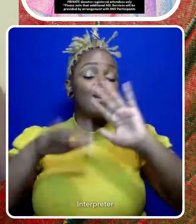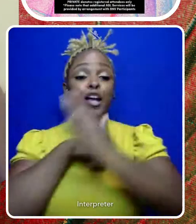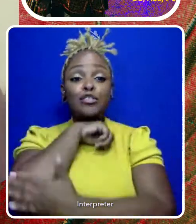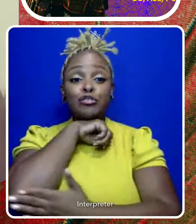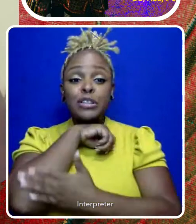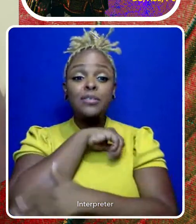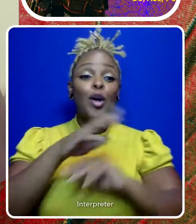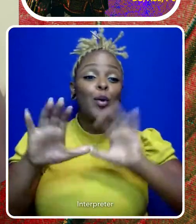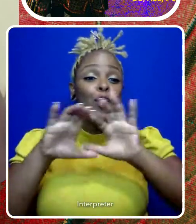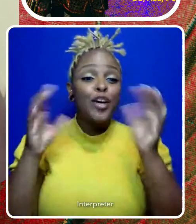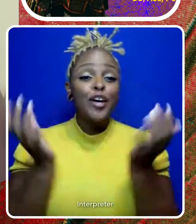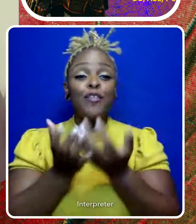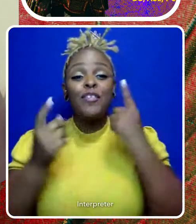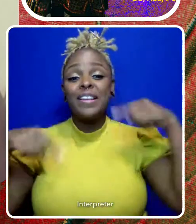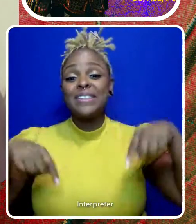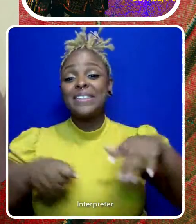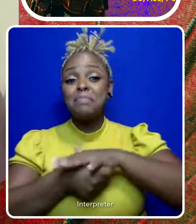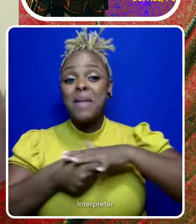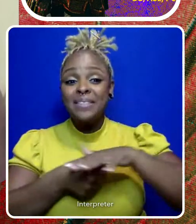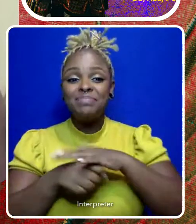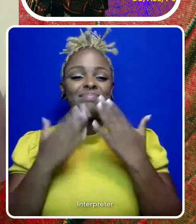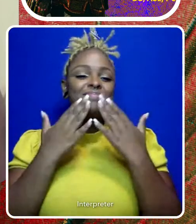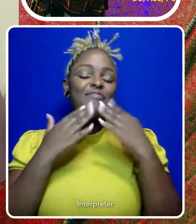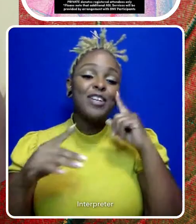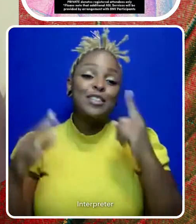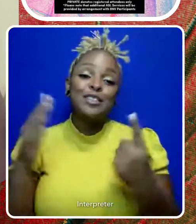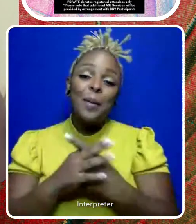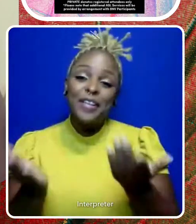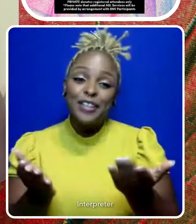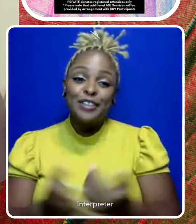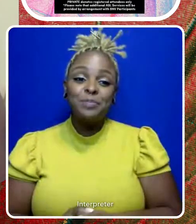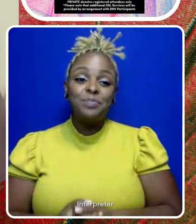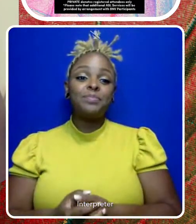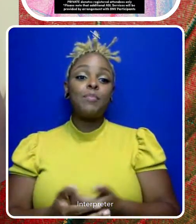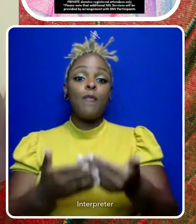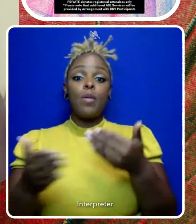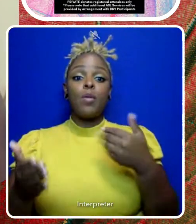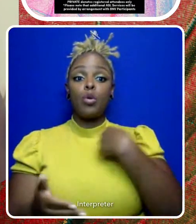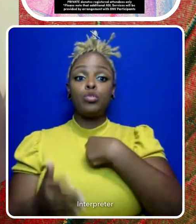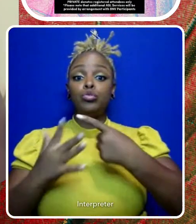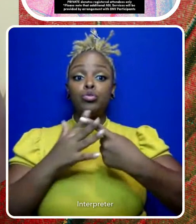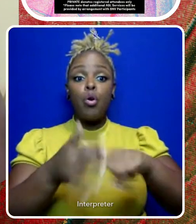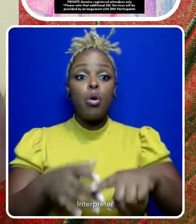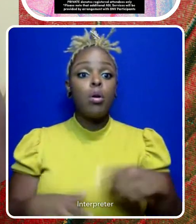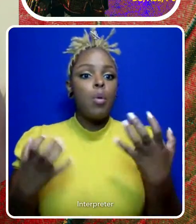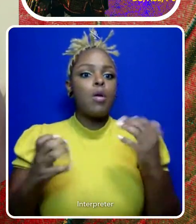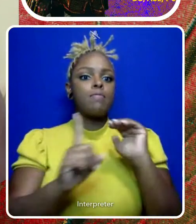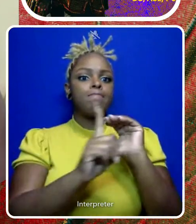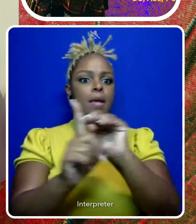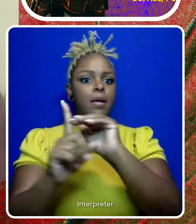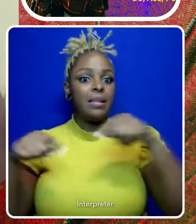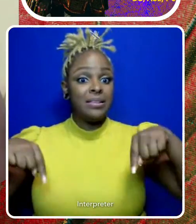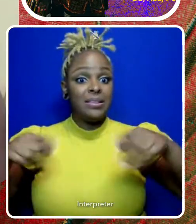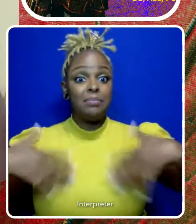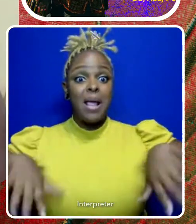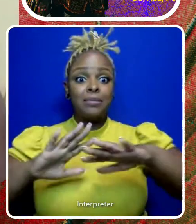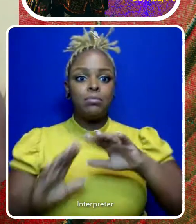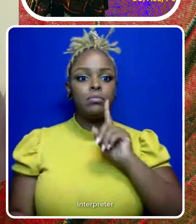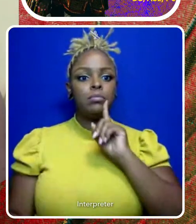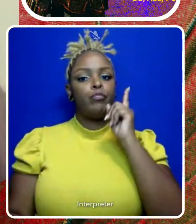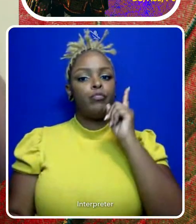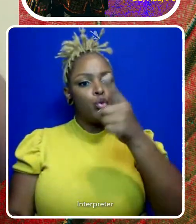for being here. Before we get started, I'd like to remind you all that this space belongs to you. So